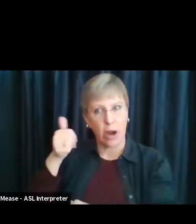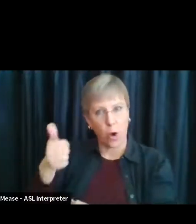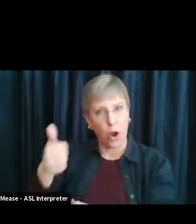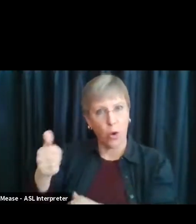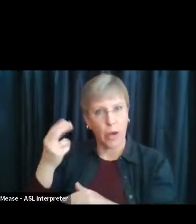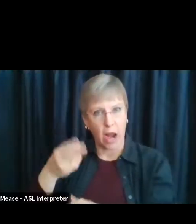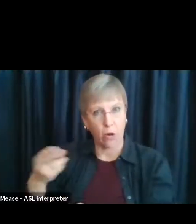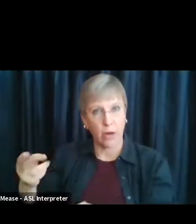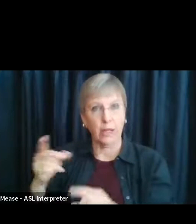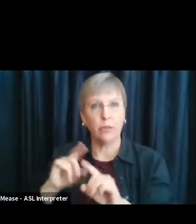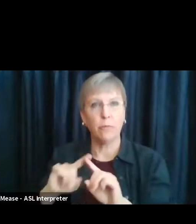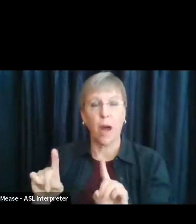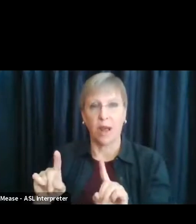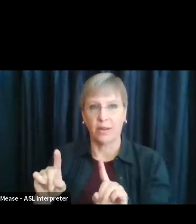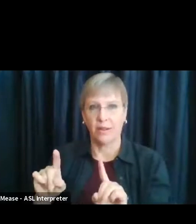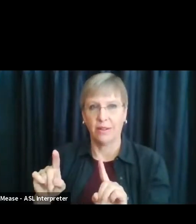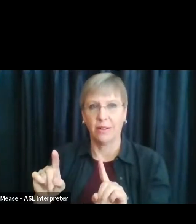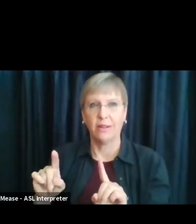heritage, but he didn't